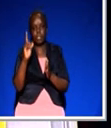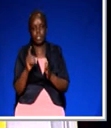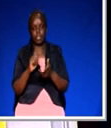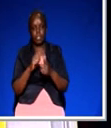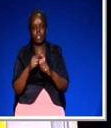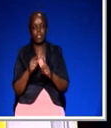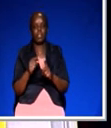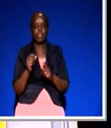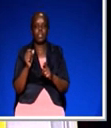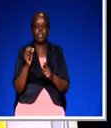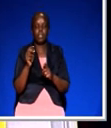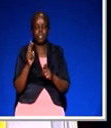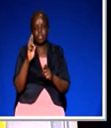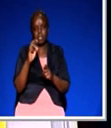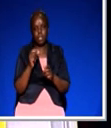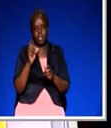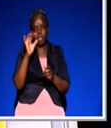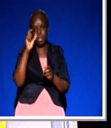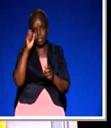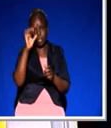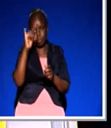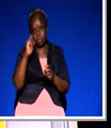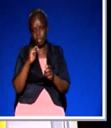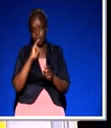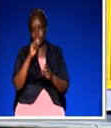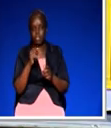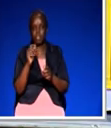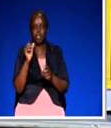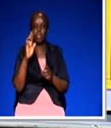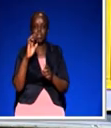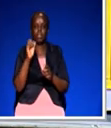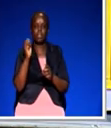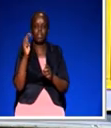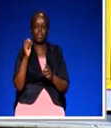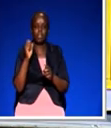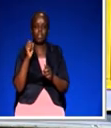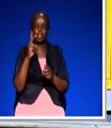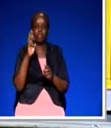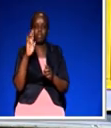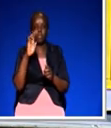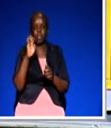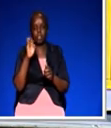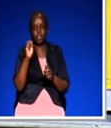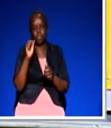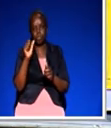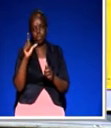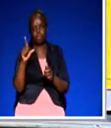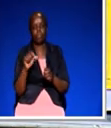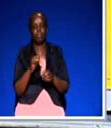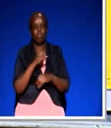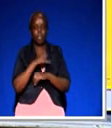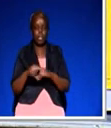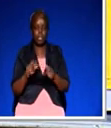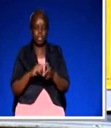is a transversal line. We're now going to look at parallel